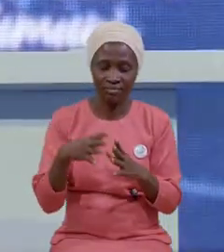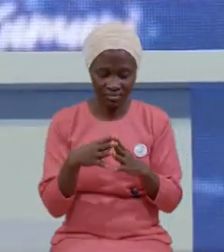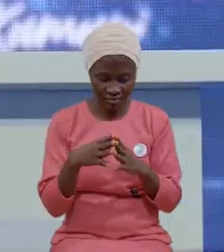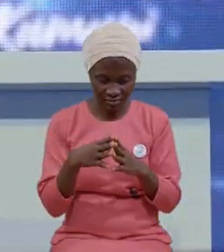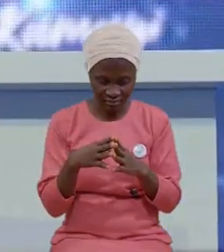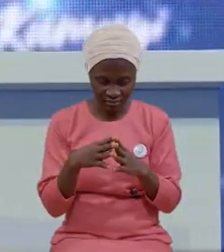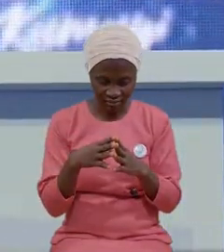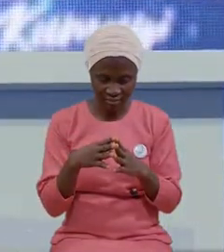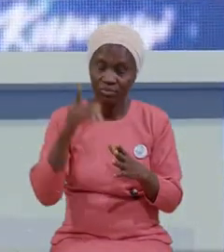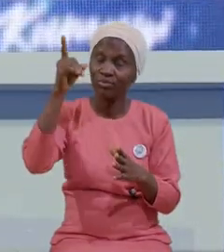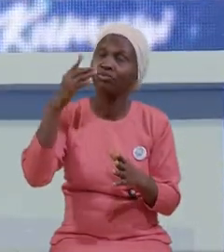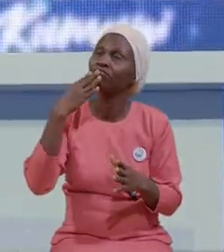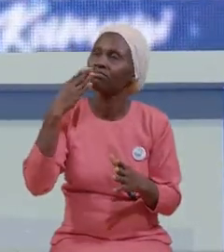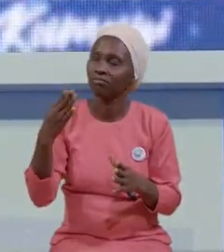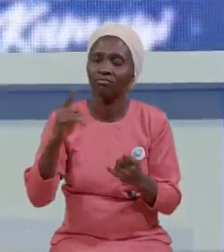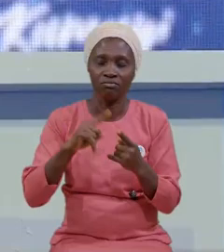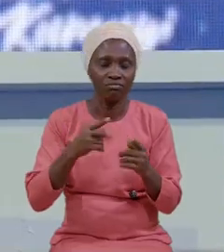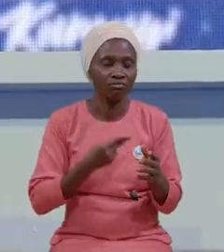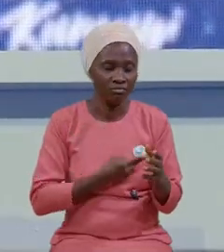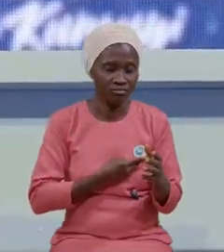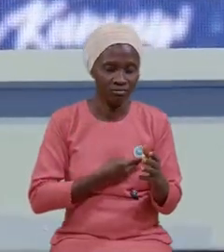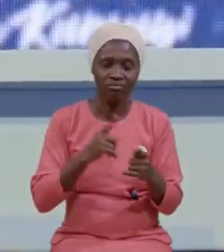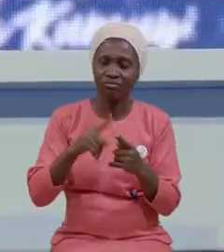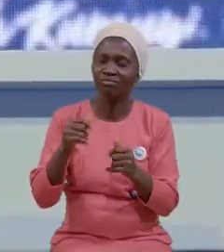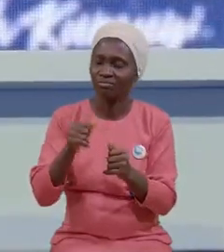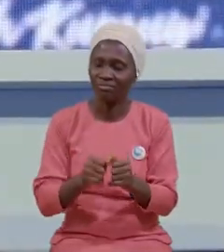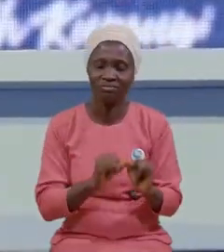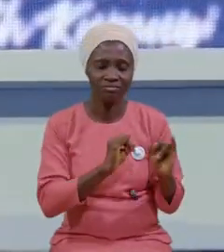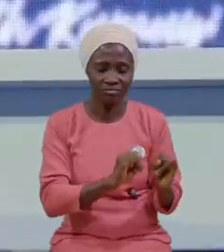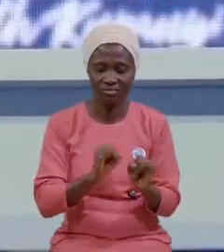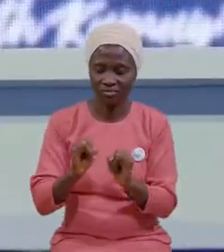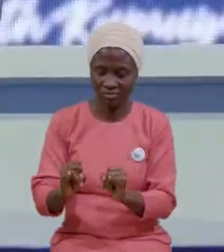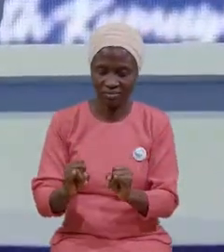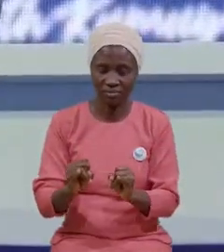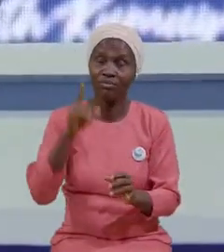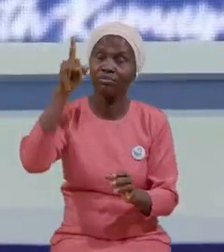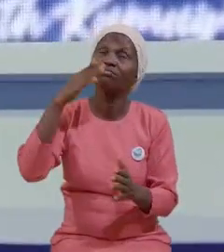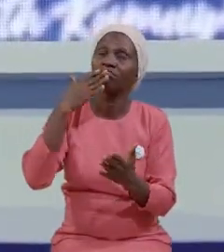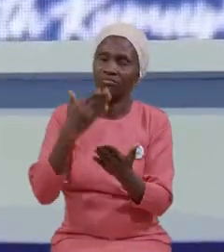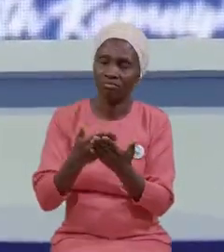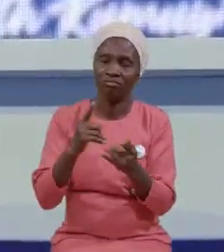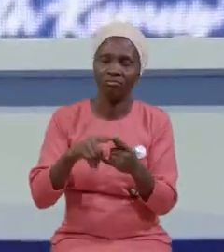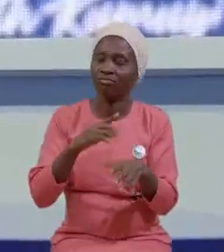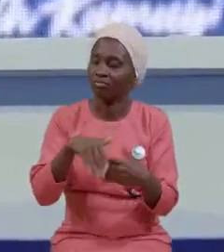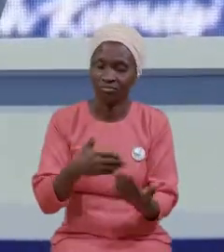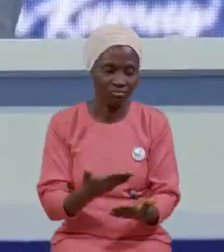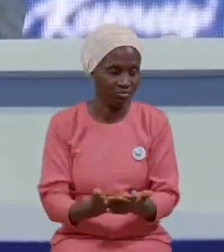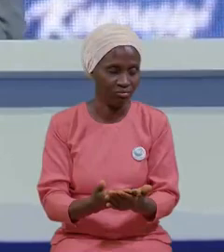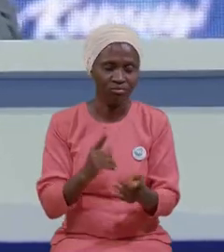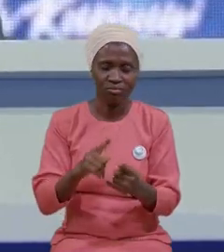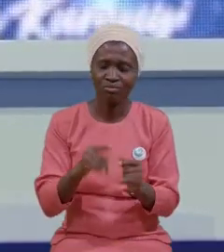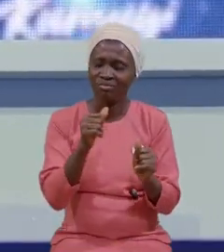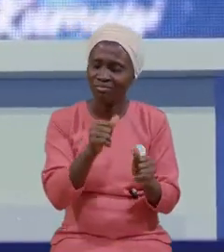You're good to all, to every individual. You're good to all, to every